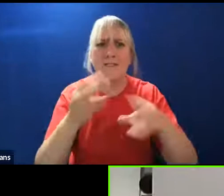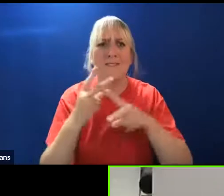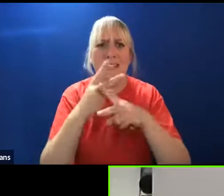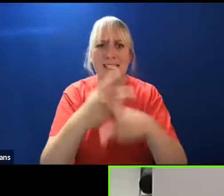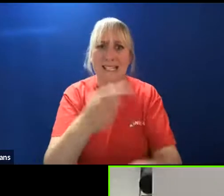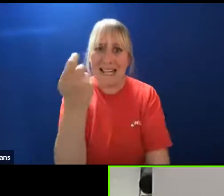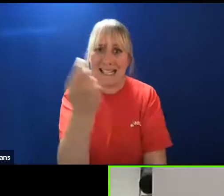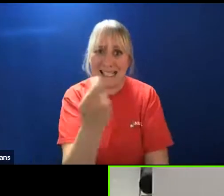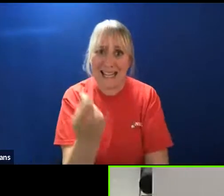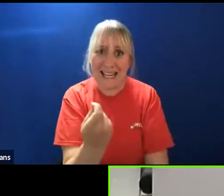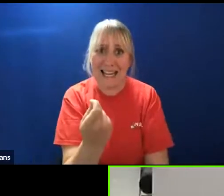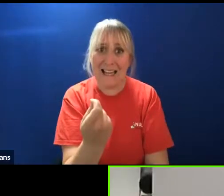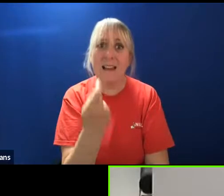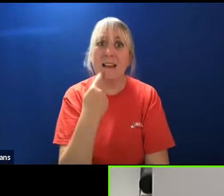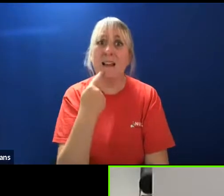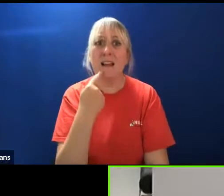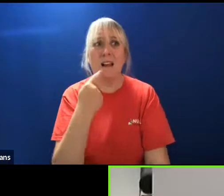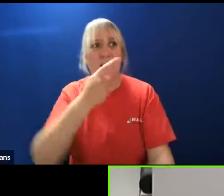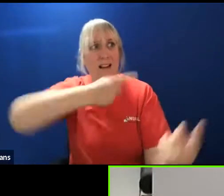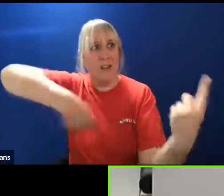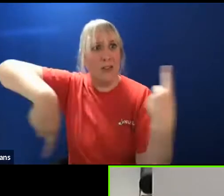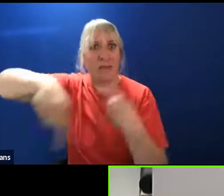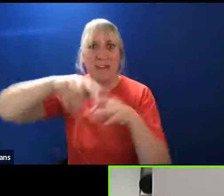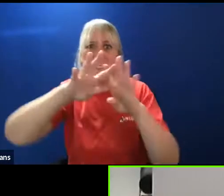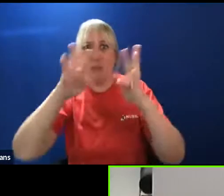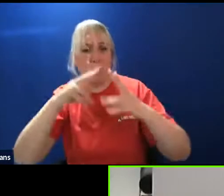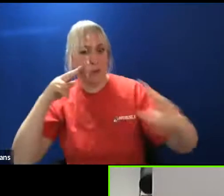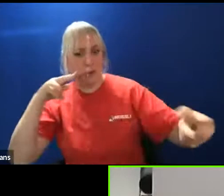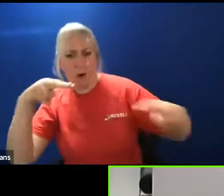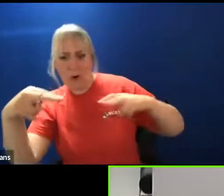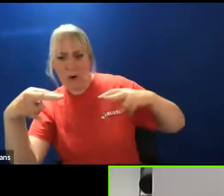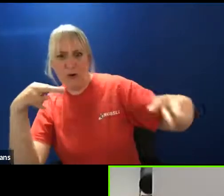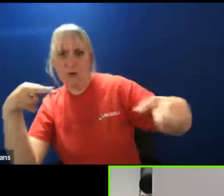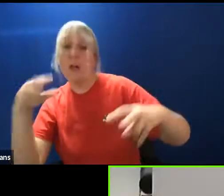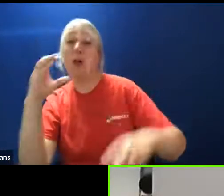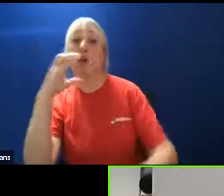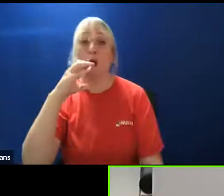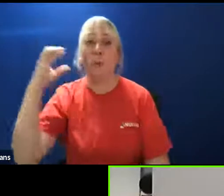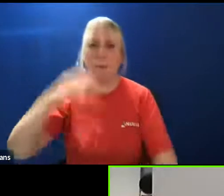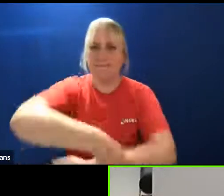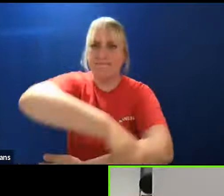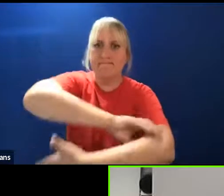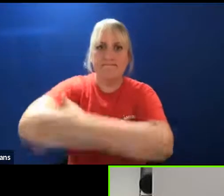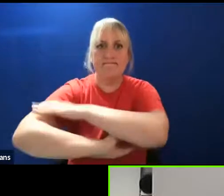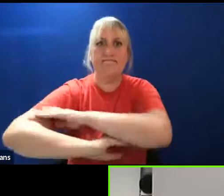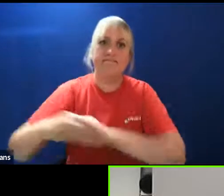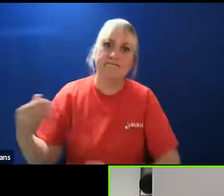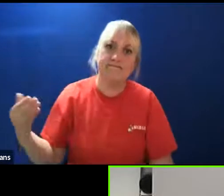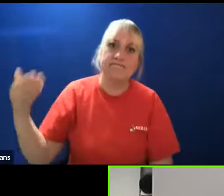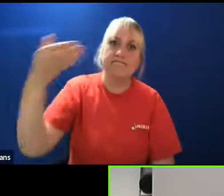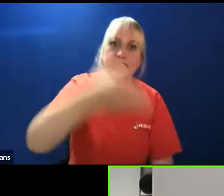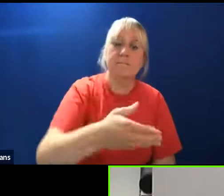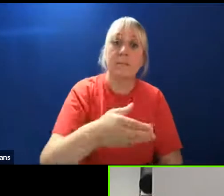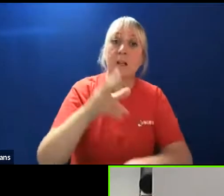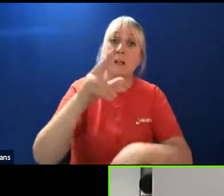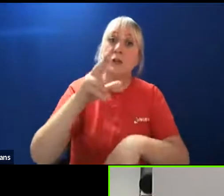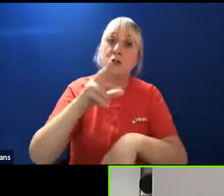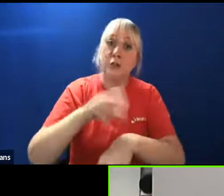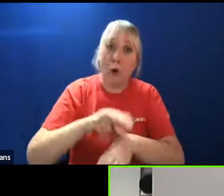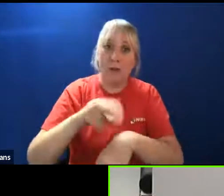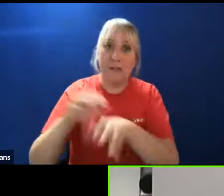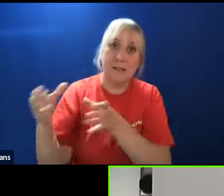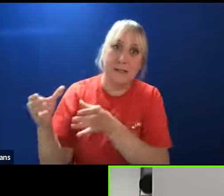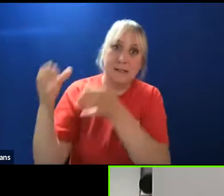horror. Not only was Cuba at the forefront of international solidarity by sending out its highly trained doctors, they've also